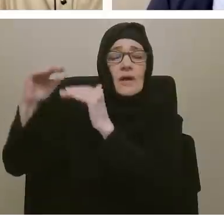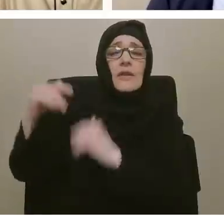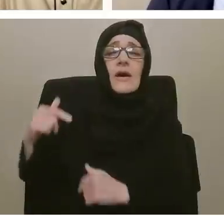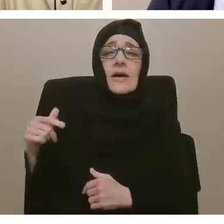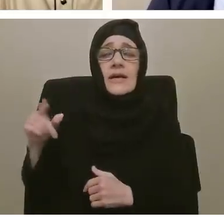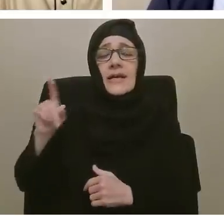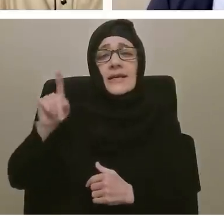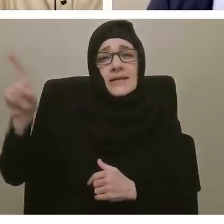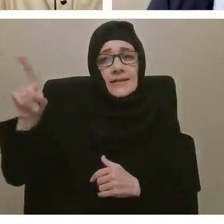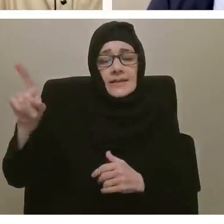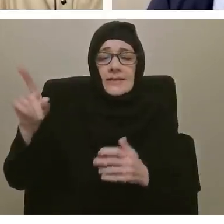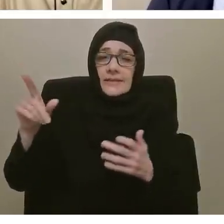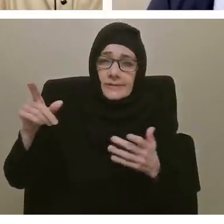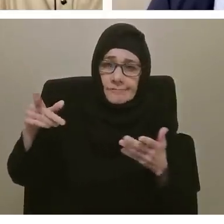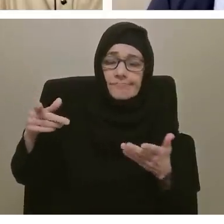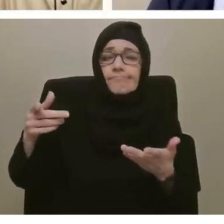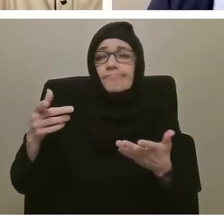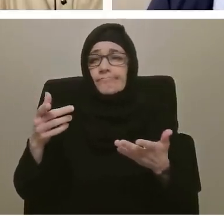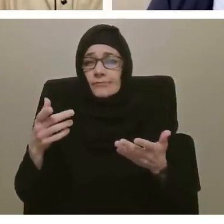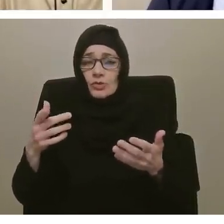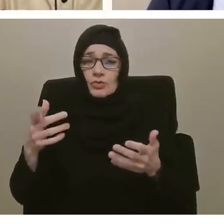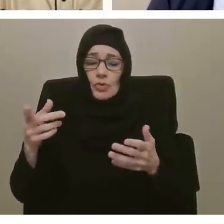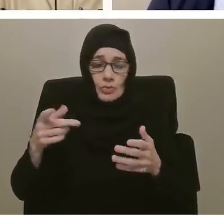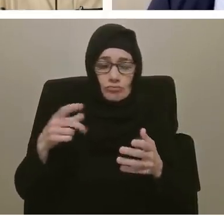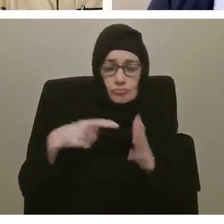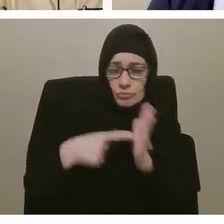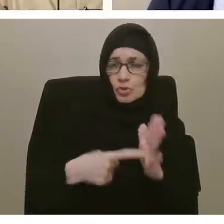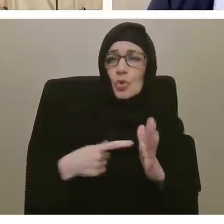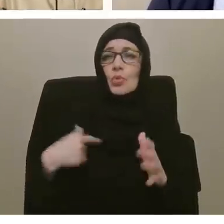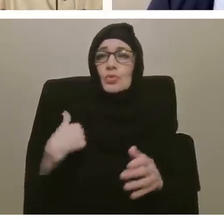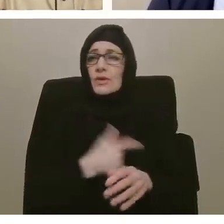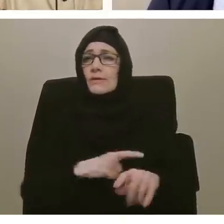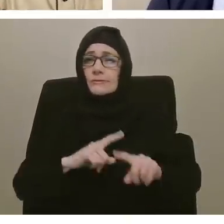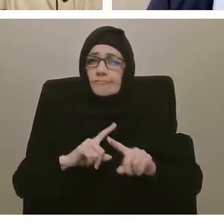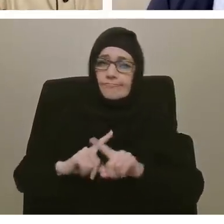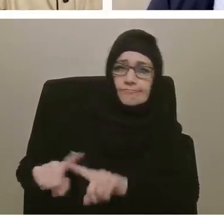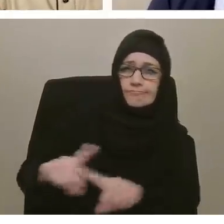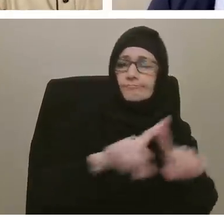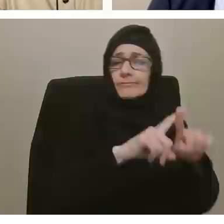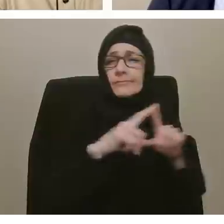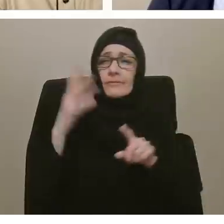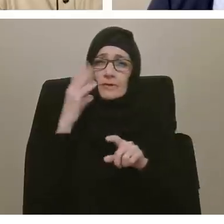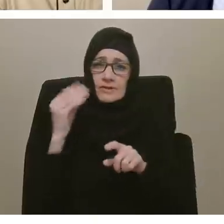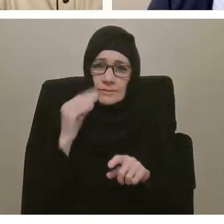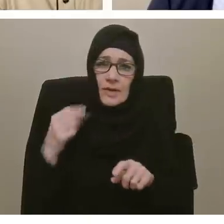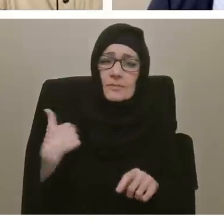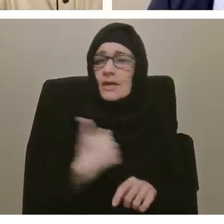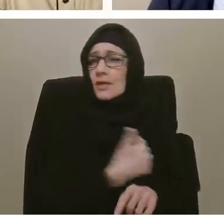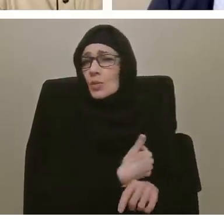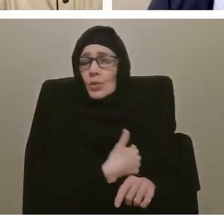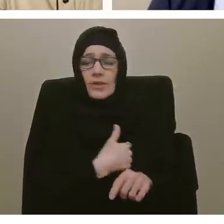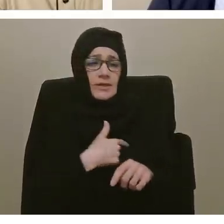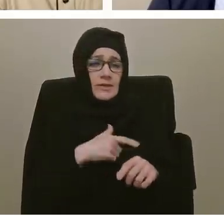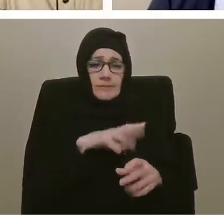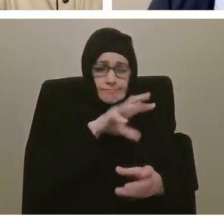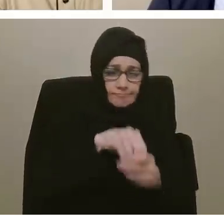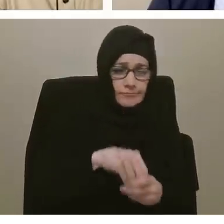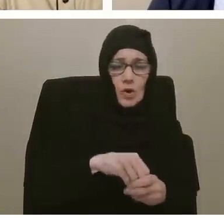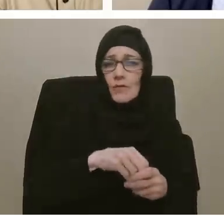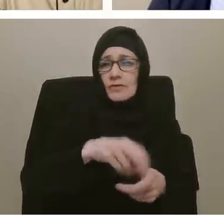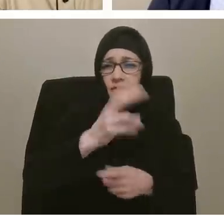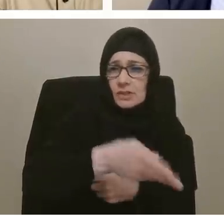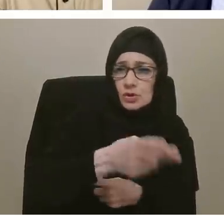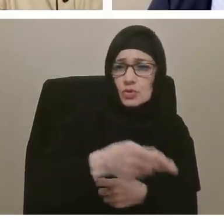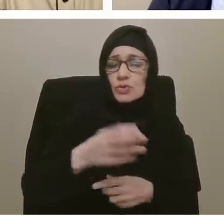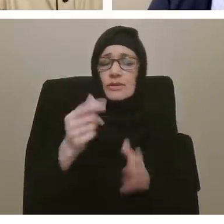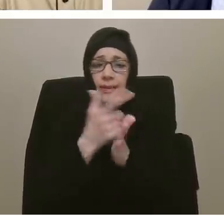takes us through so many valleys and so many ridges and so many plains, and we, explore historical accounts and legal discourse